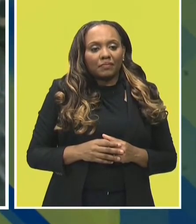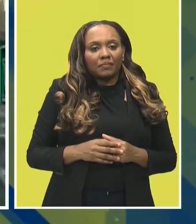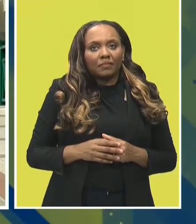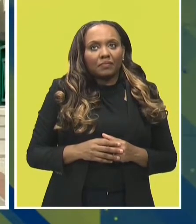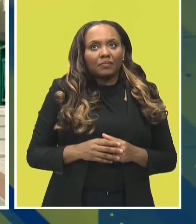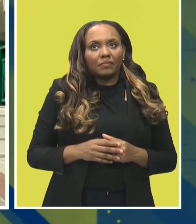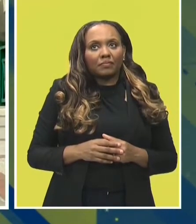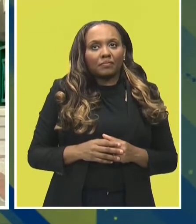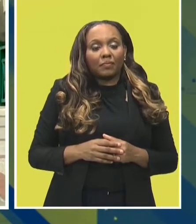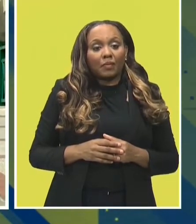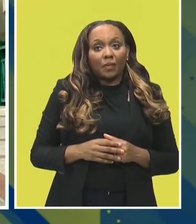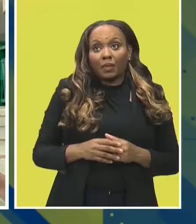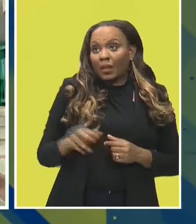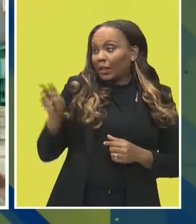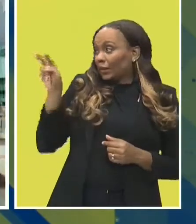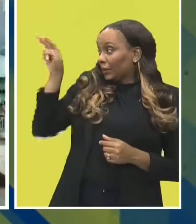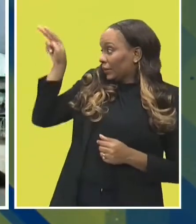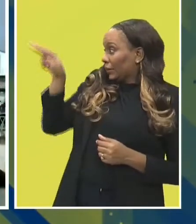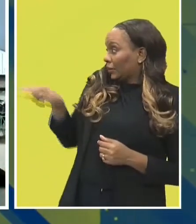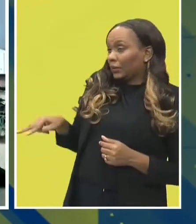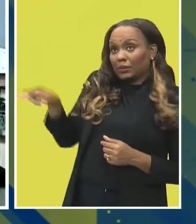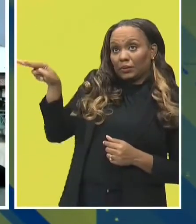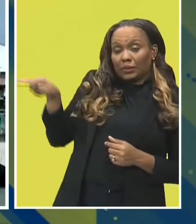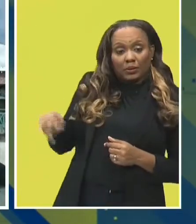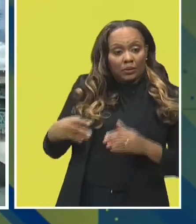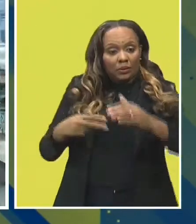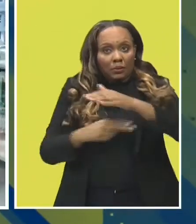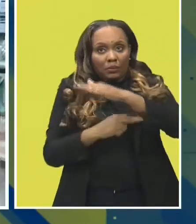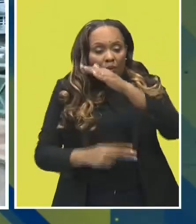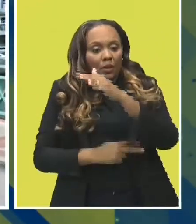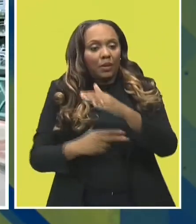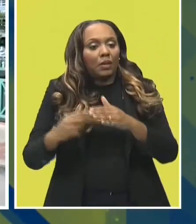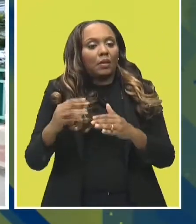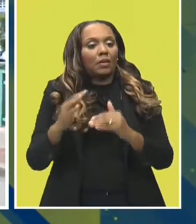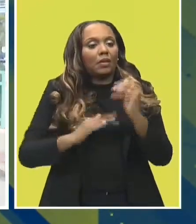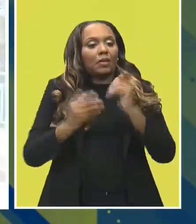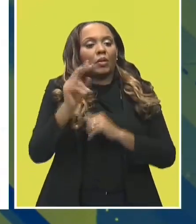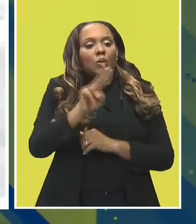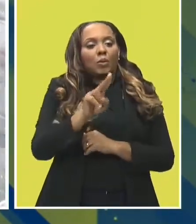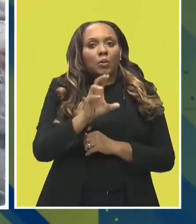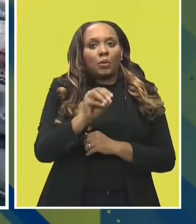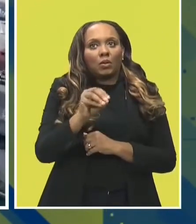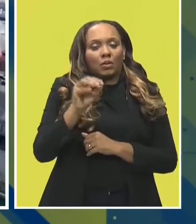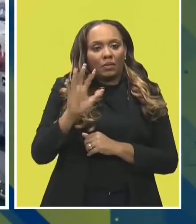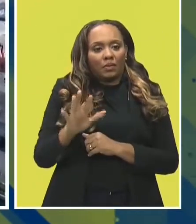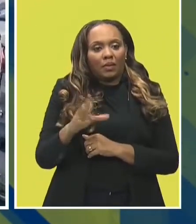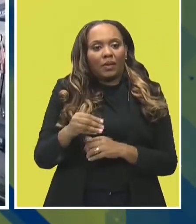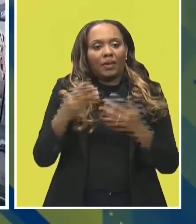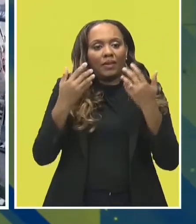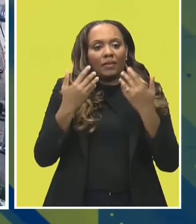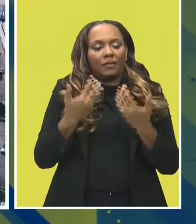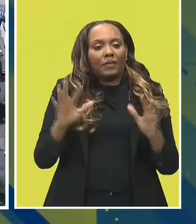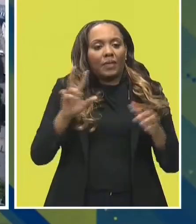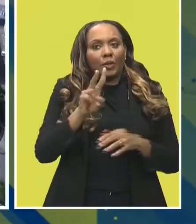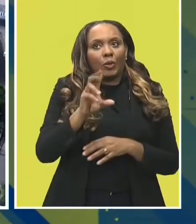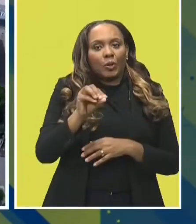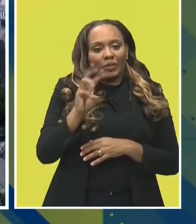The bridge that we see today, this modern state-of-the-art bridge, was rebuilt in 2005 and completed in